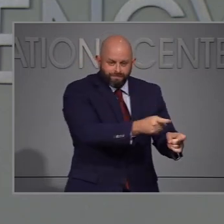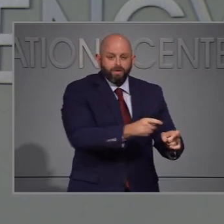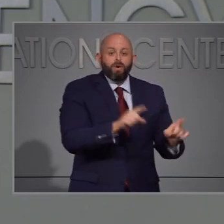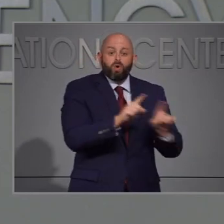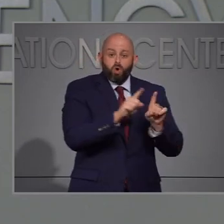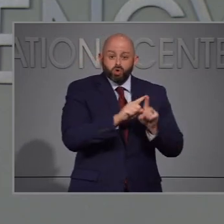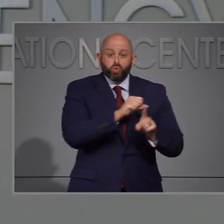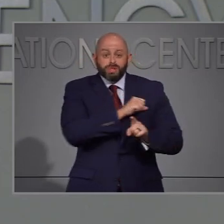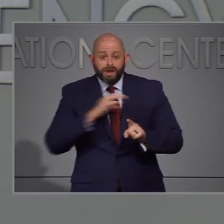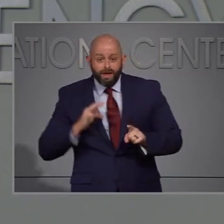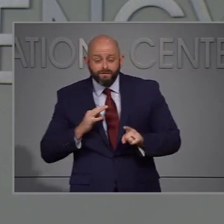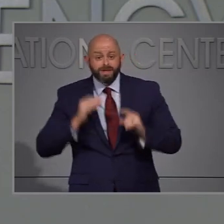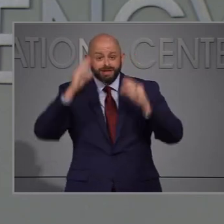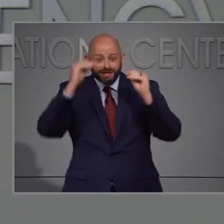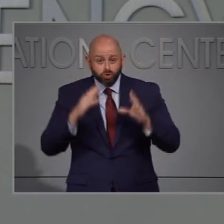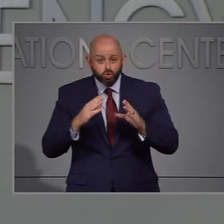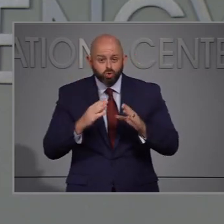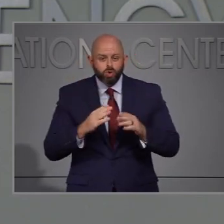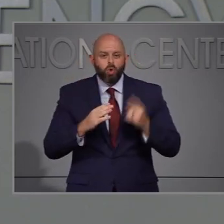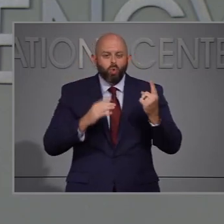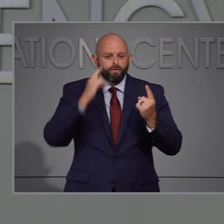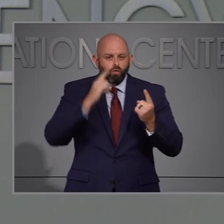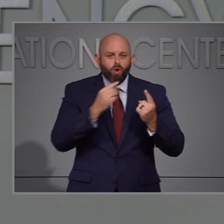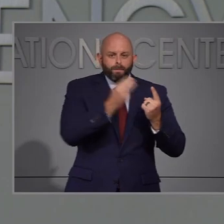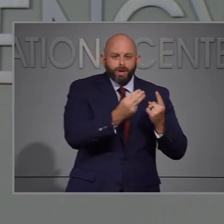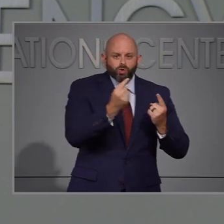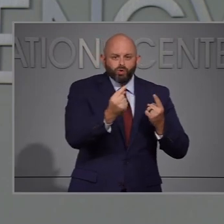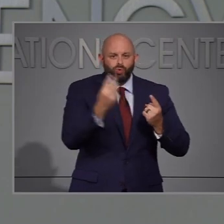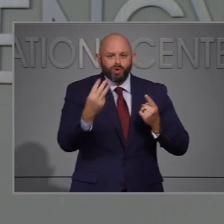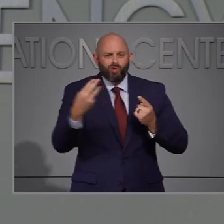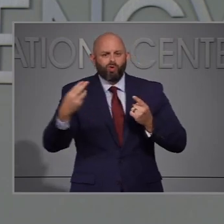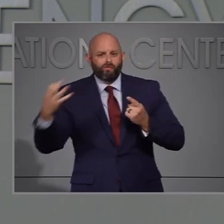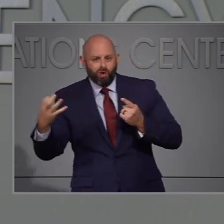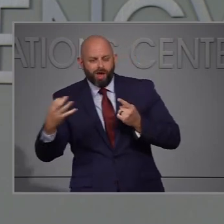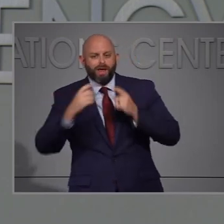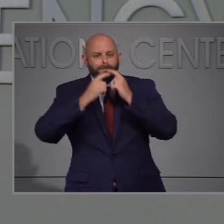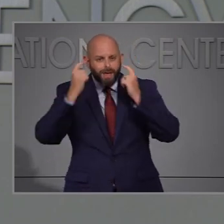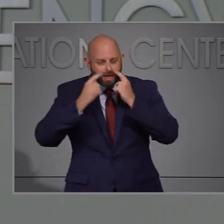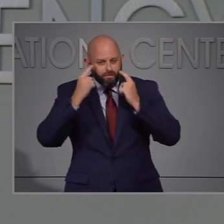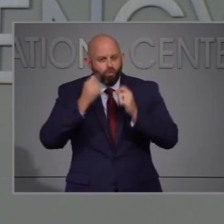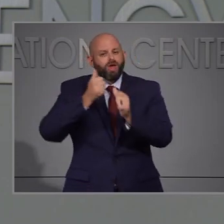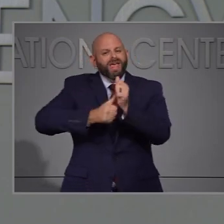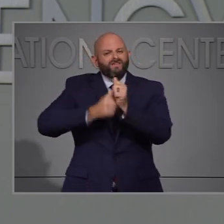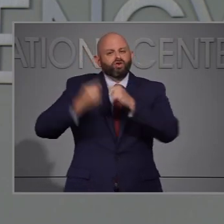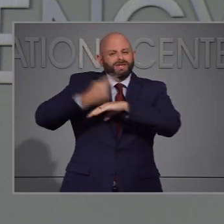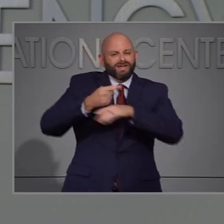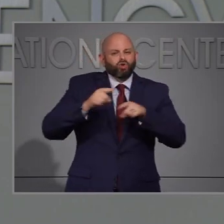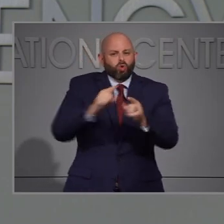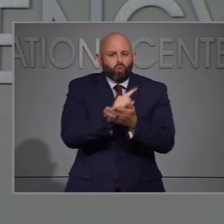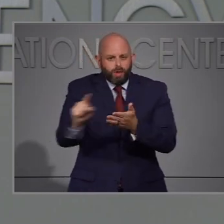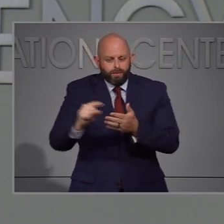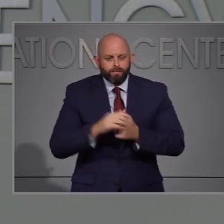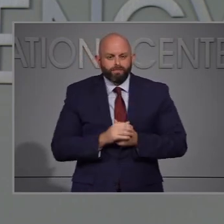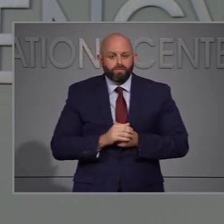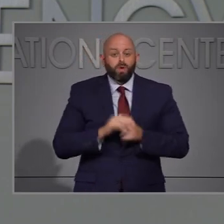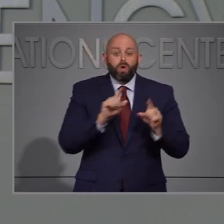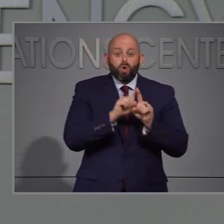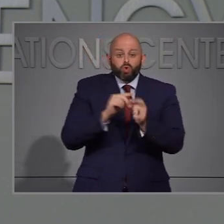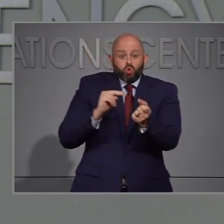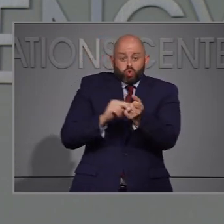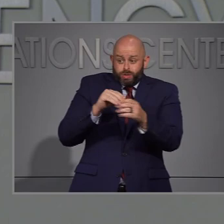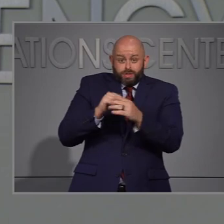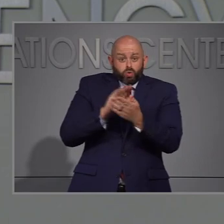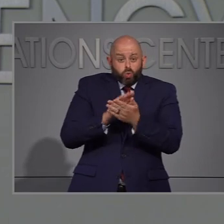staff, 1 for every day of the week. School nurses have already received shipments of personal protective equipment and guidance on how to